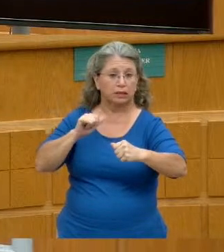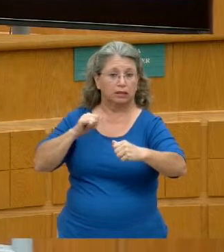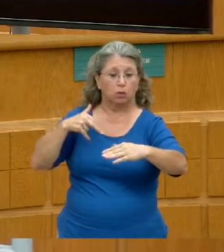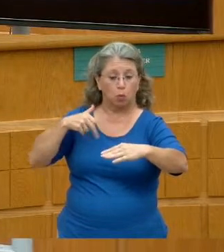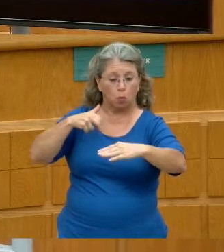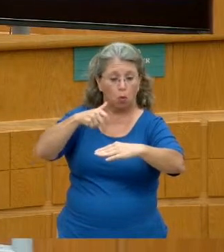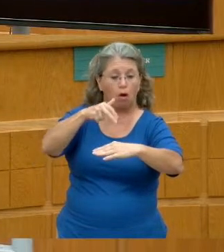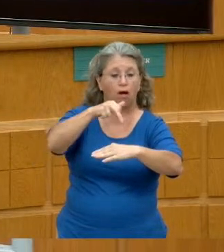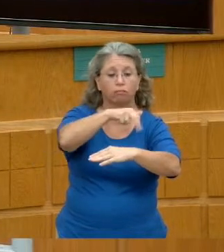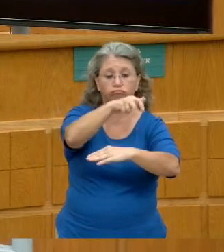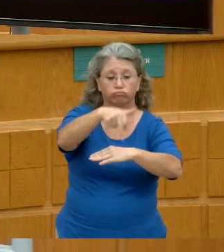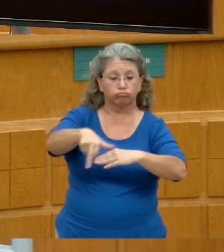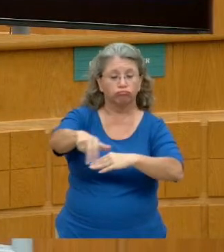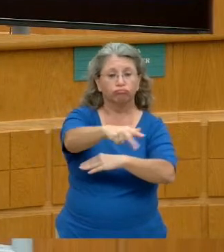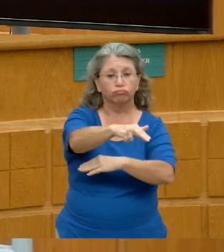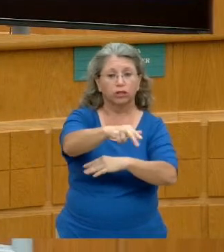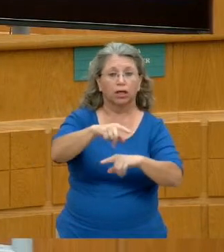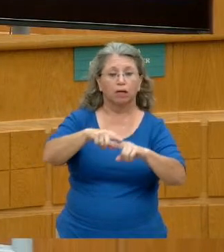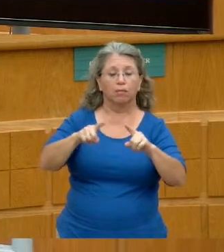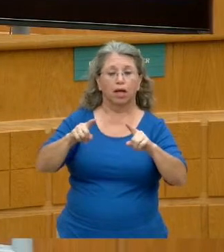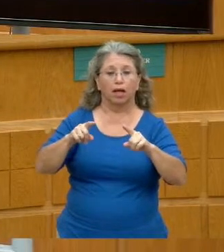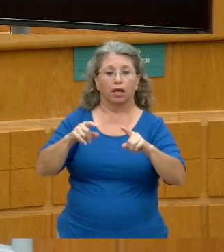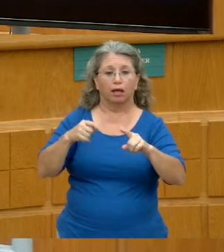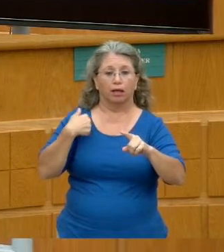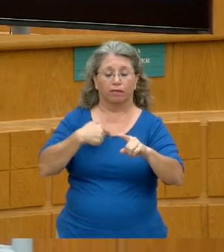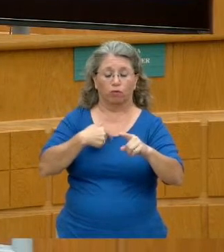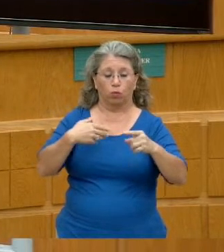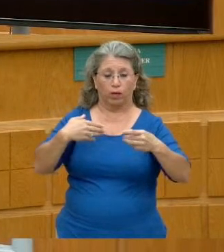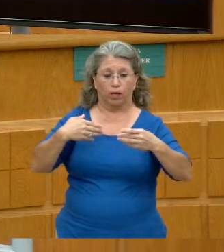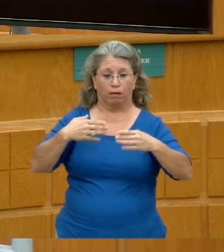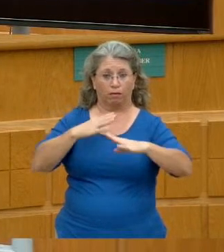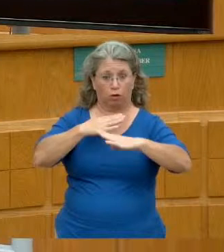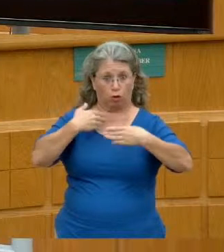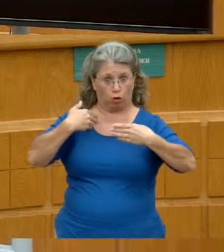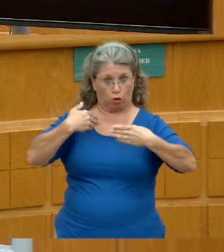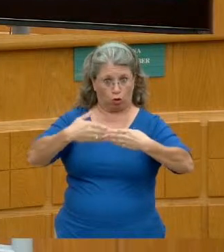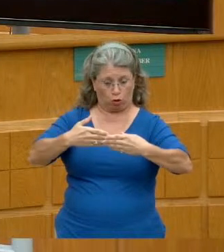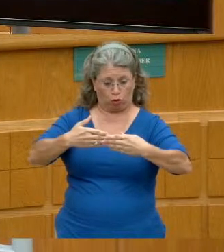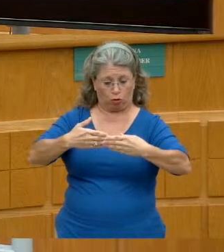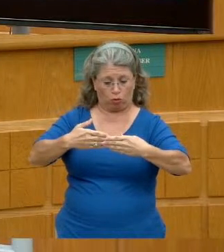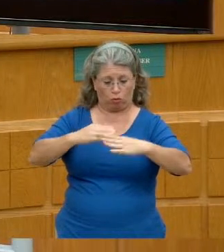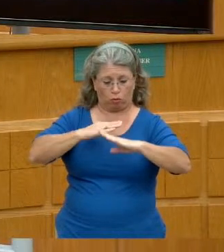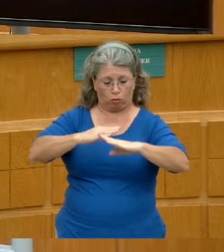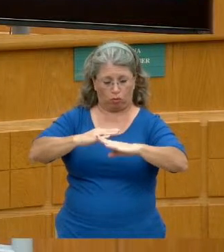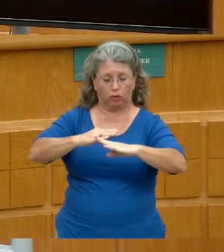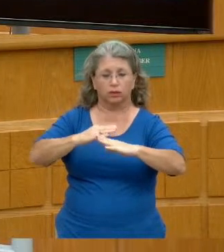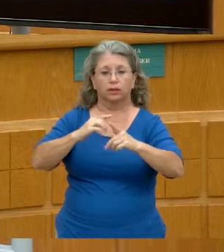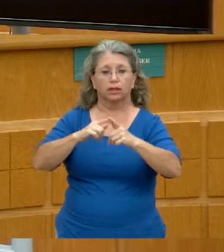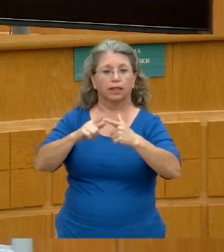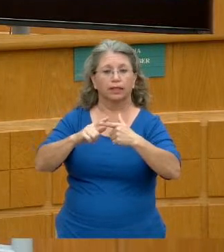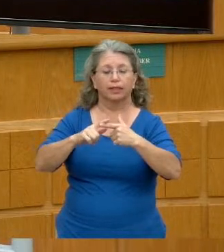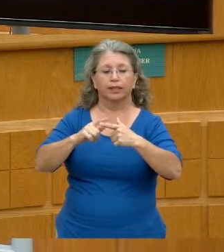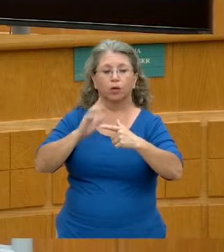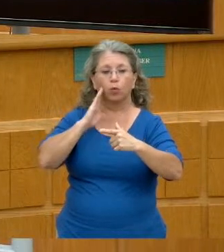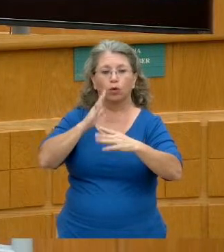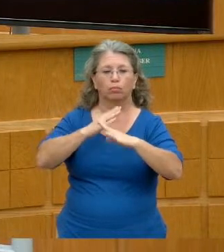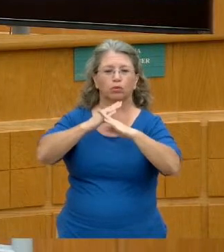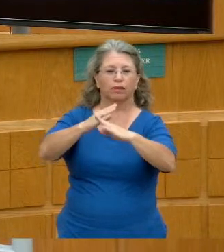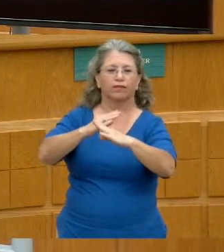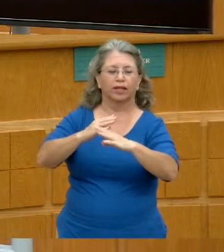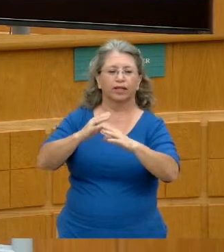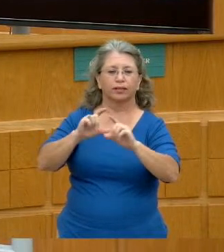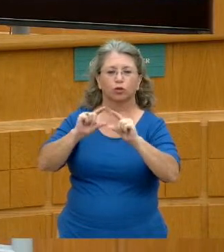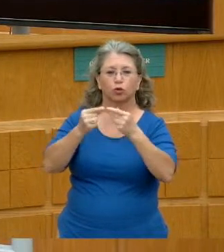by closing access, we're going to limit big groups of people, multiple parties and multiple cars going in and having barbecues and that type of